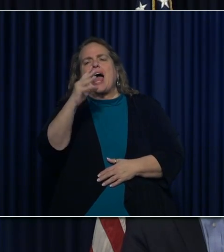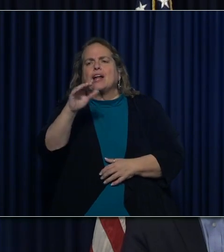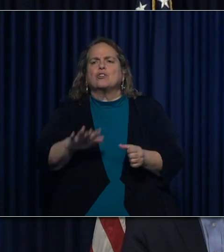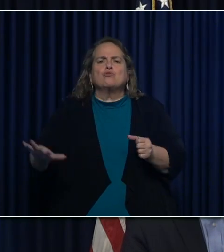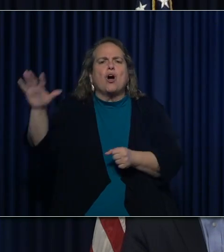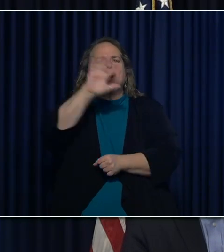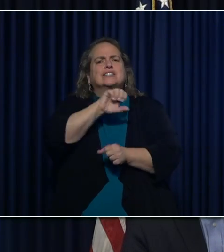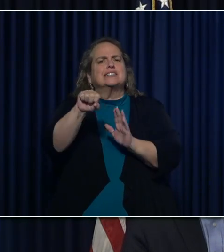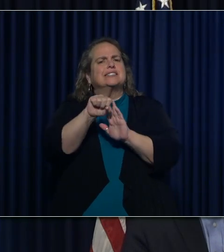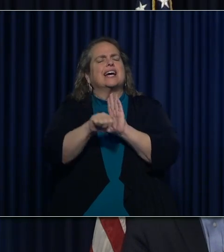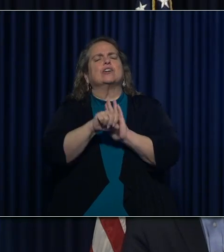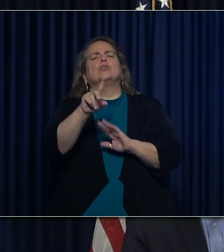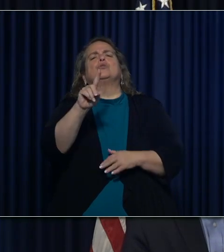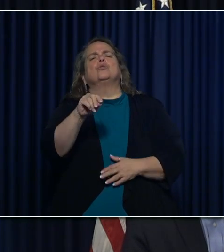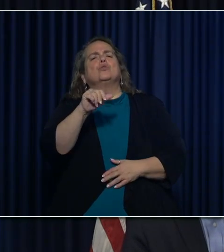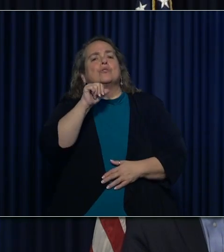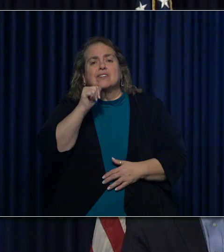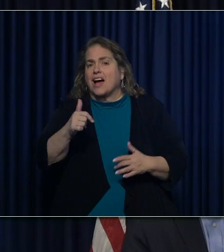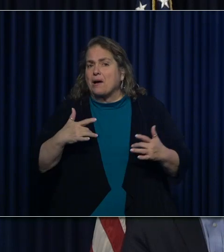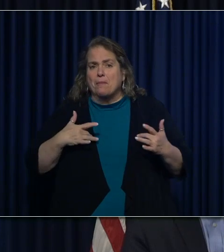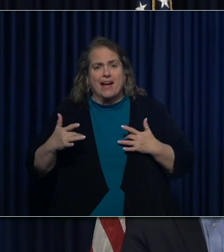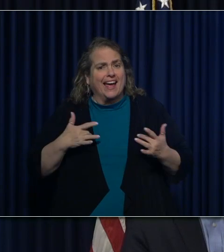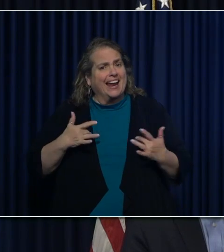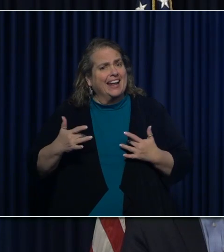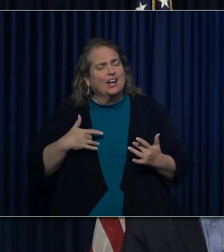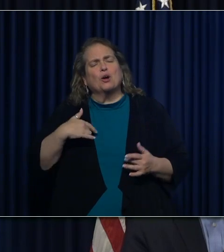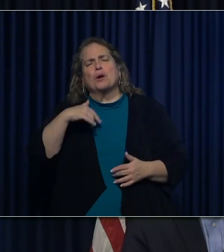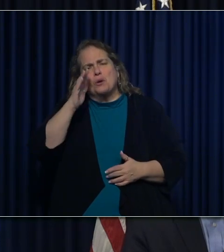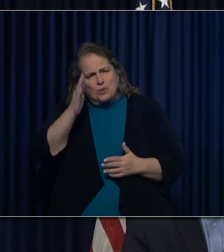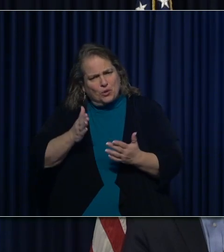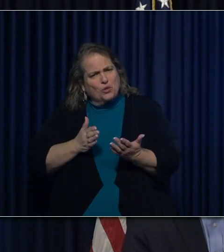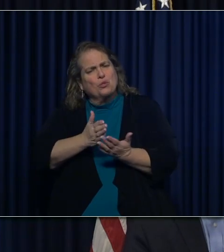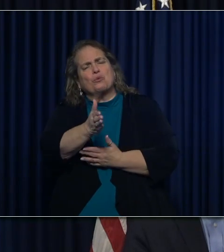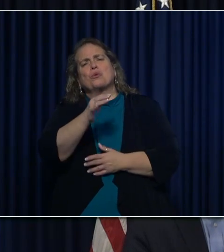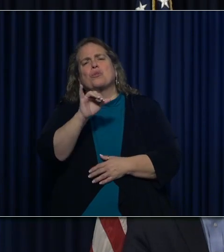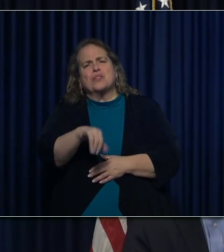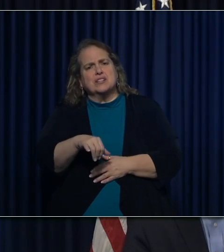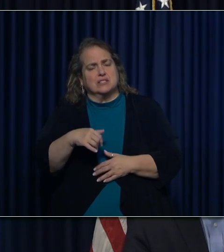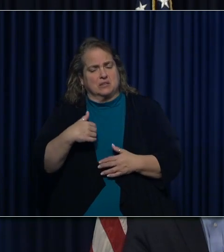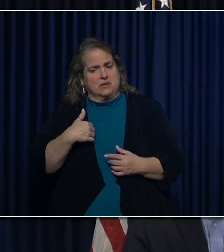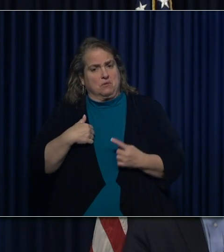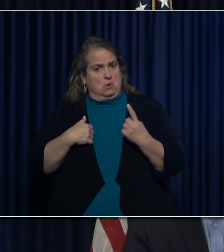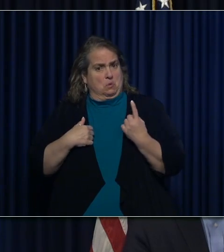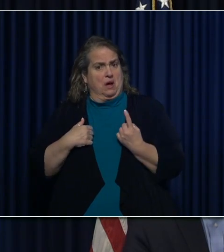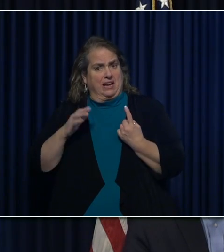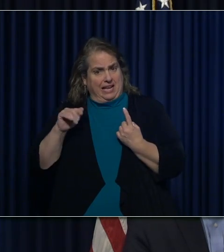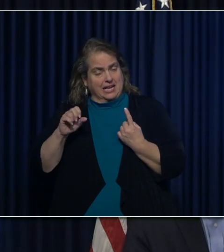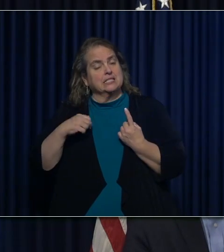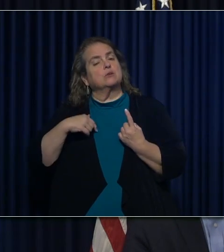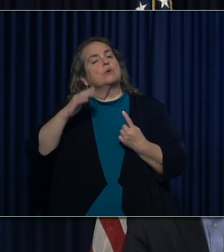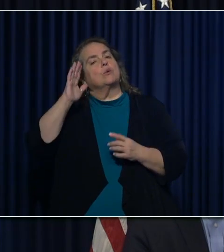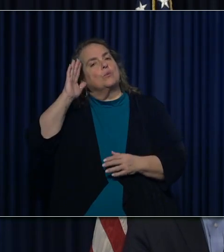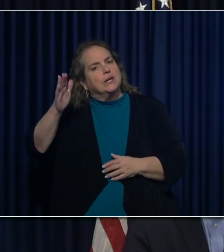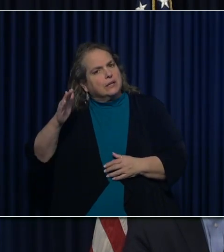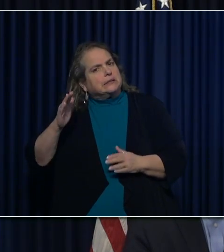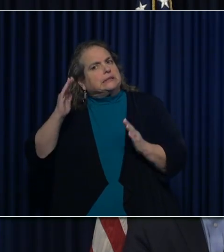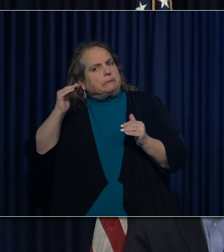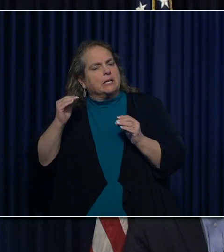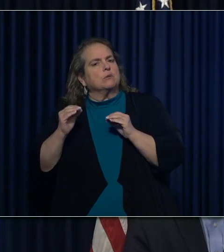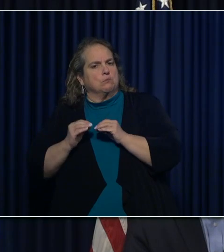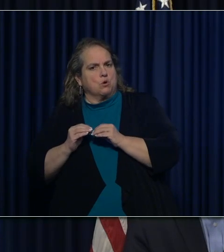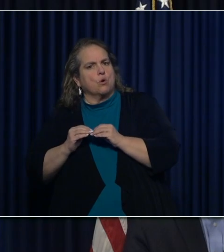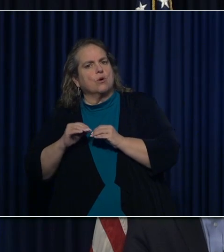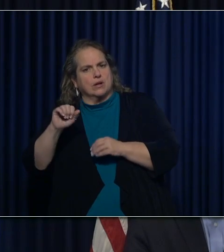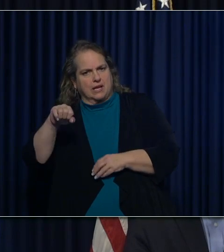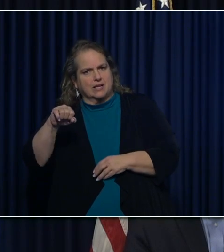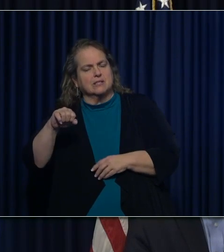panic. As everyone says, we are going to get through this. We've got one case right now. We're expecting more. We're working closely